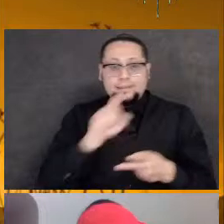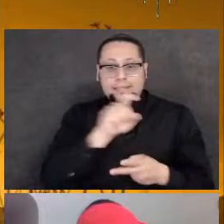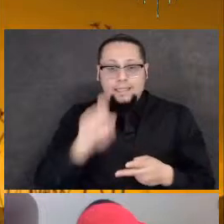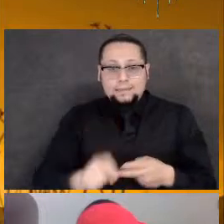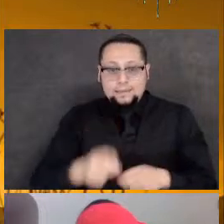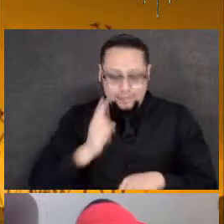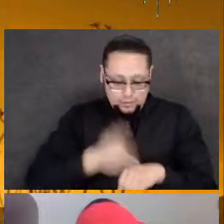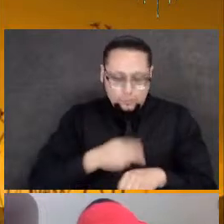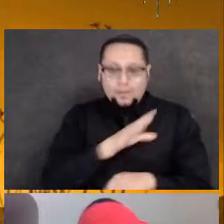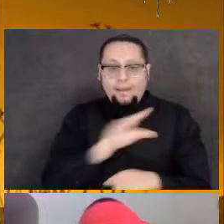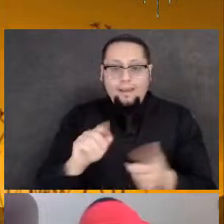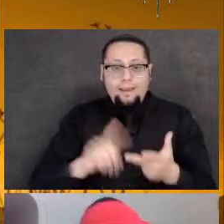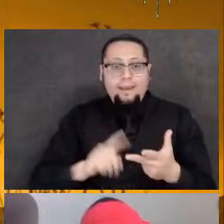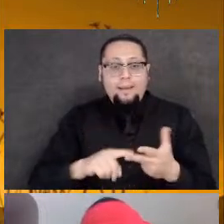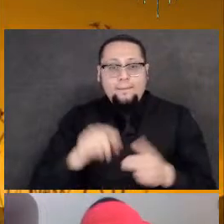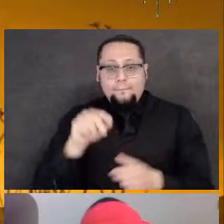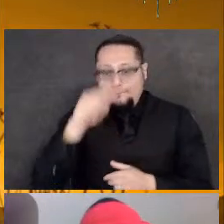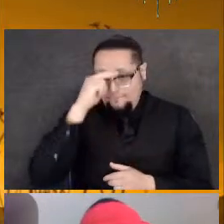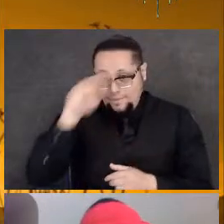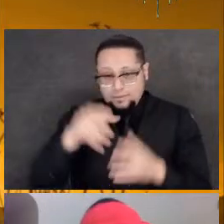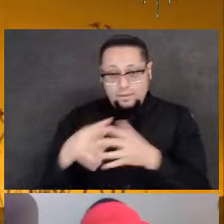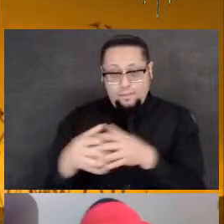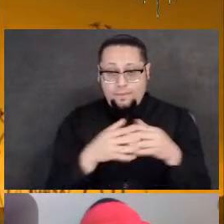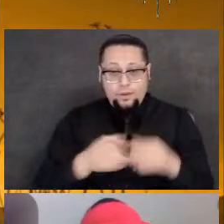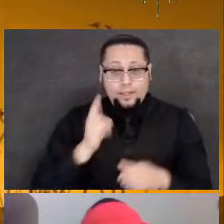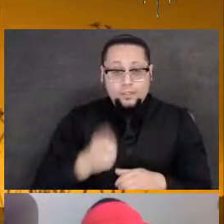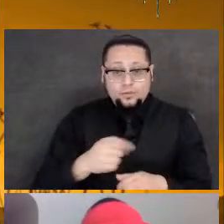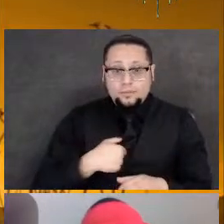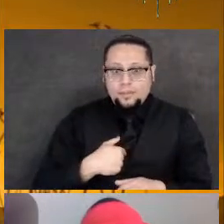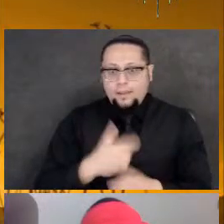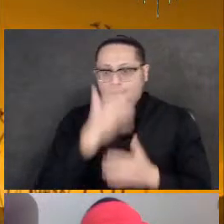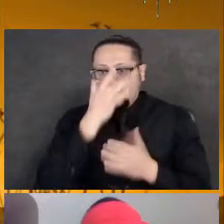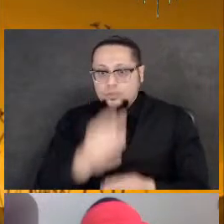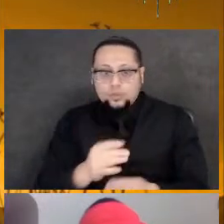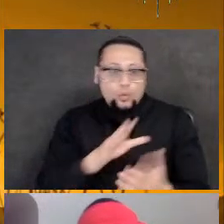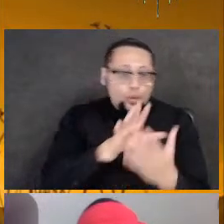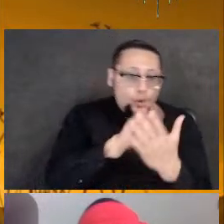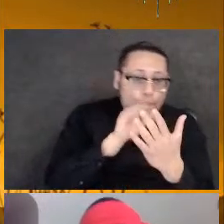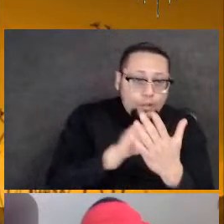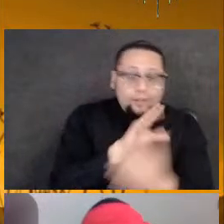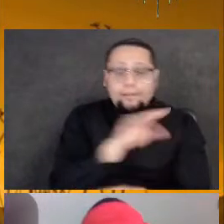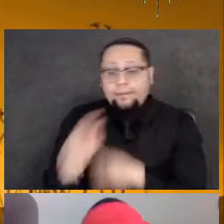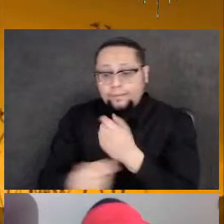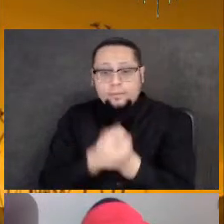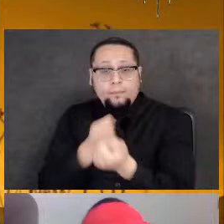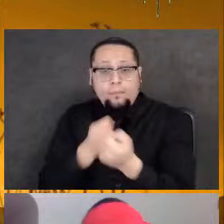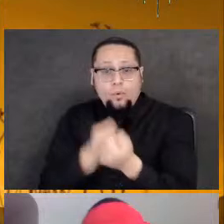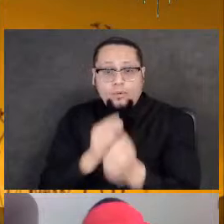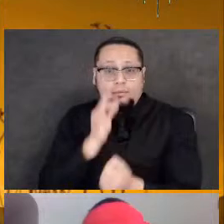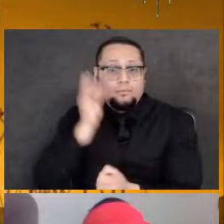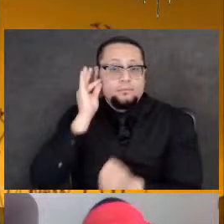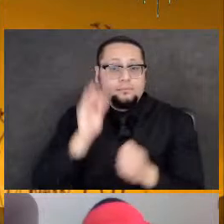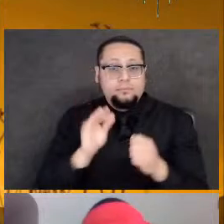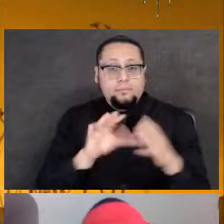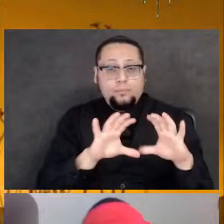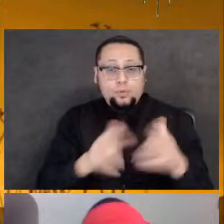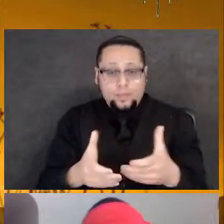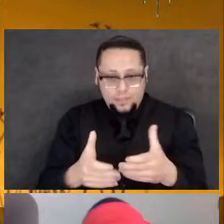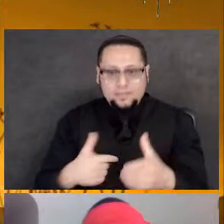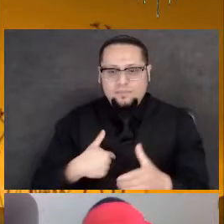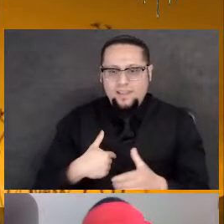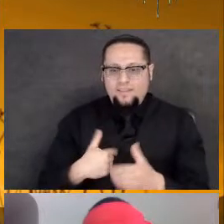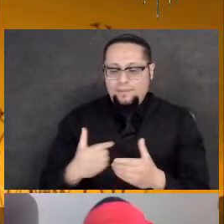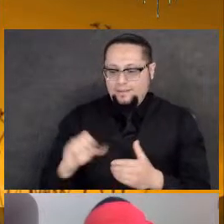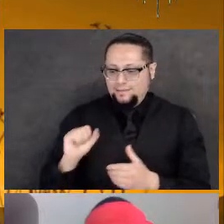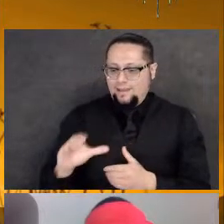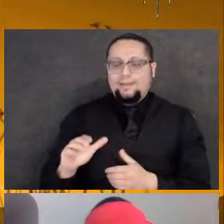So I'm looking forward to listening and learning and advocating on behalf of Indigenous communities at SAC. I've been at SAC since